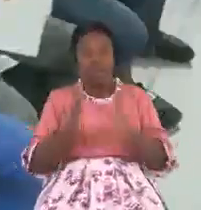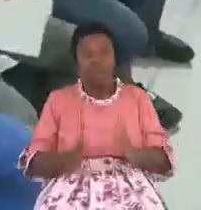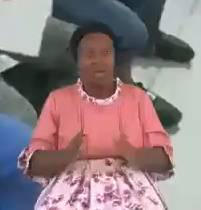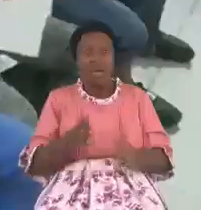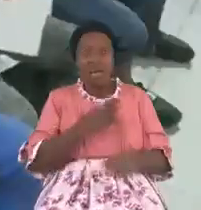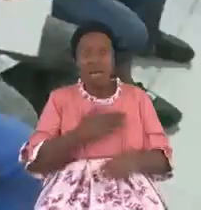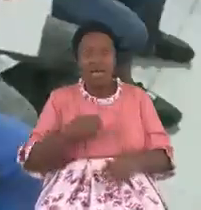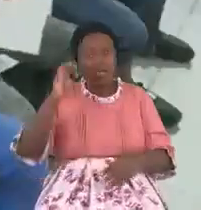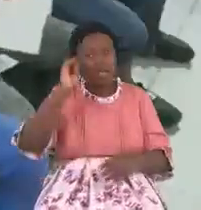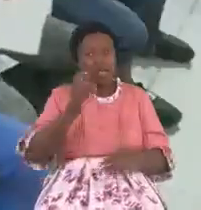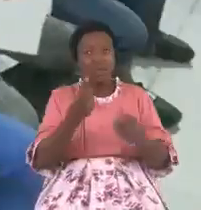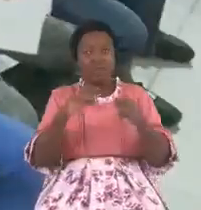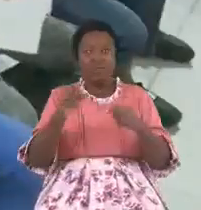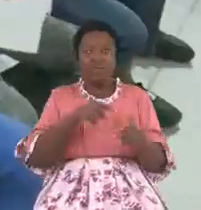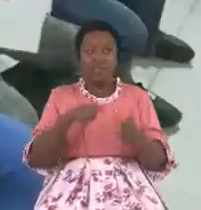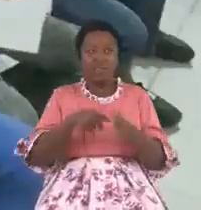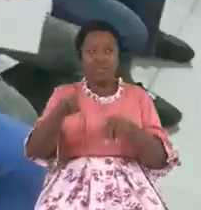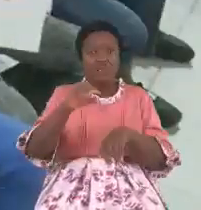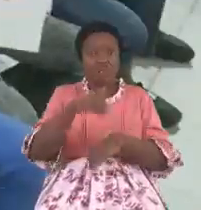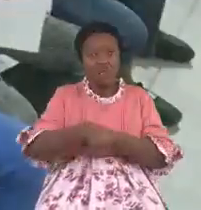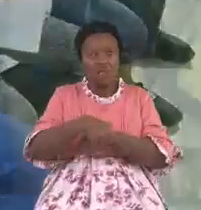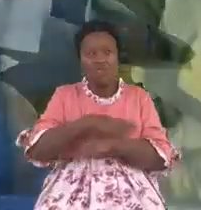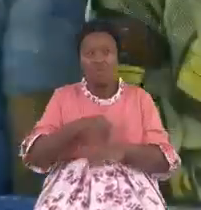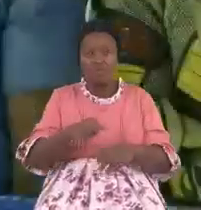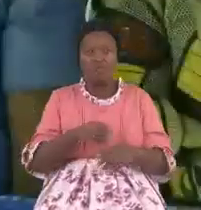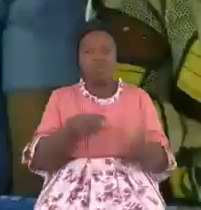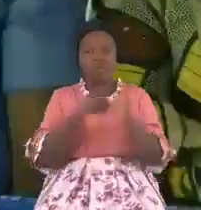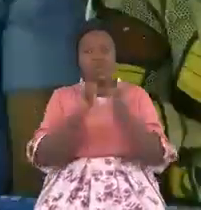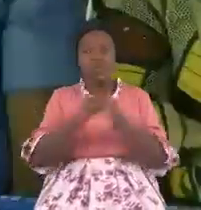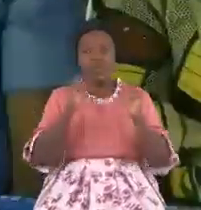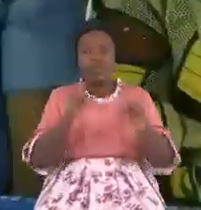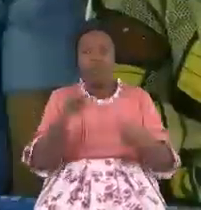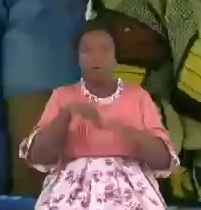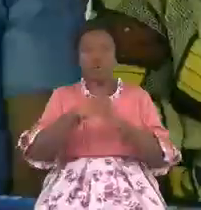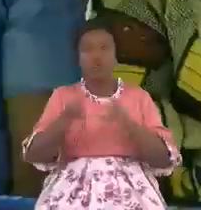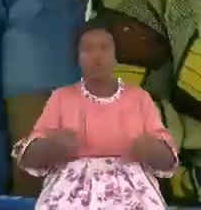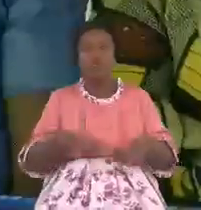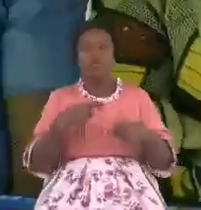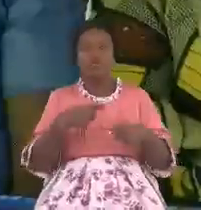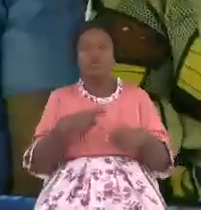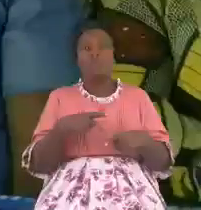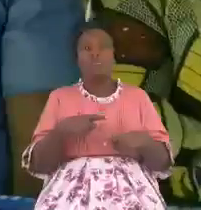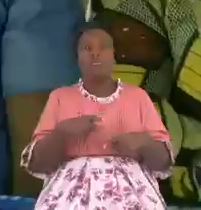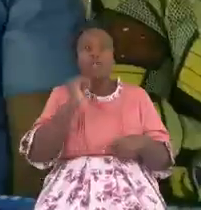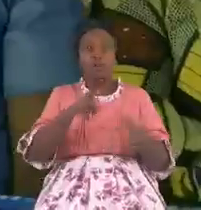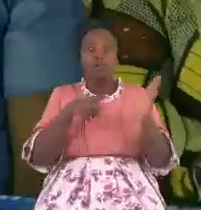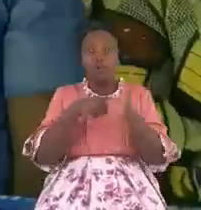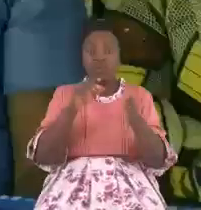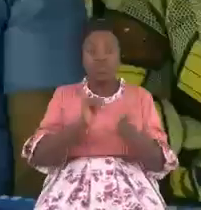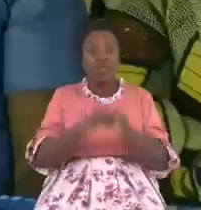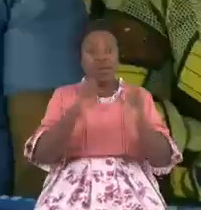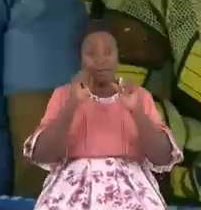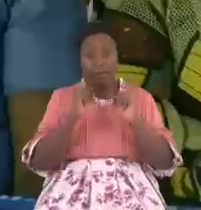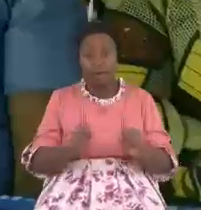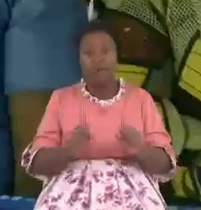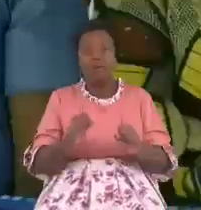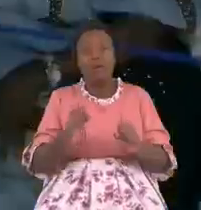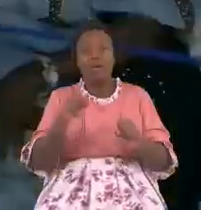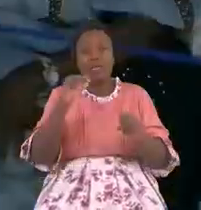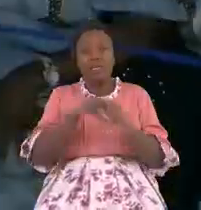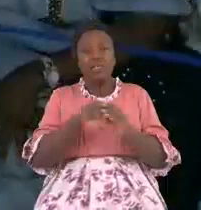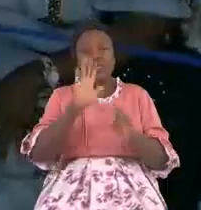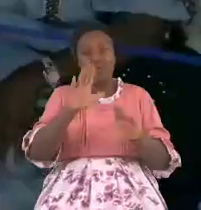it will manifest that power in your life i said it'll manifest the power in your